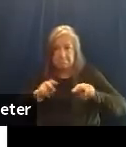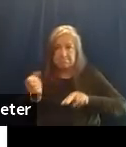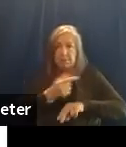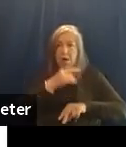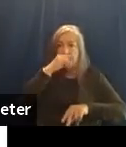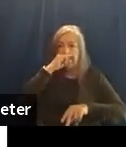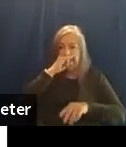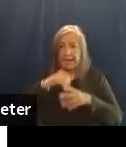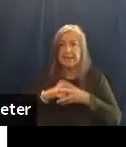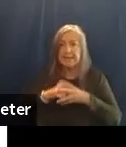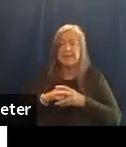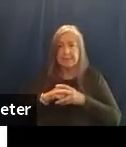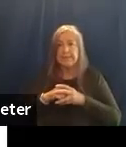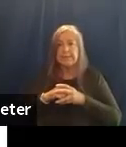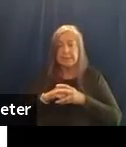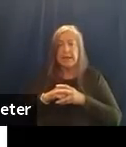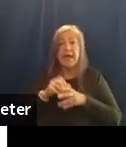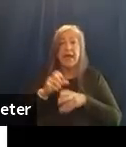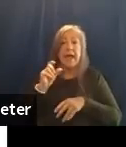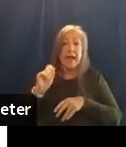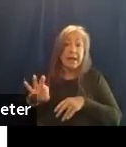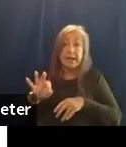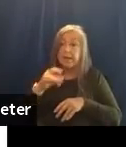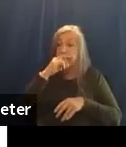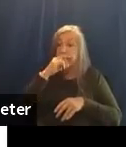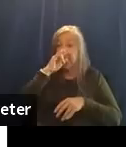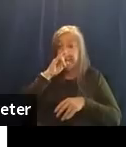kiddos home that slipped through in the morning